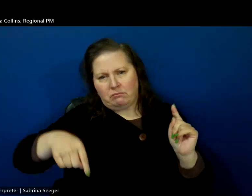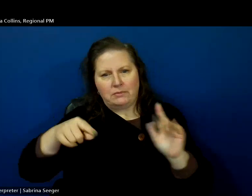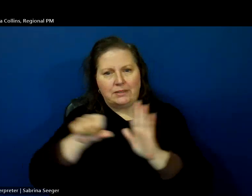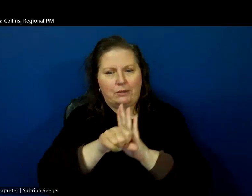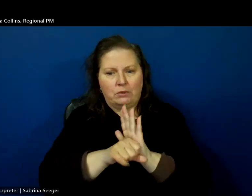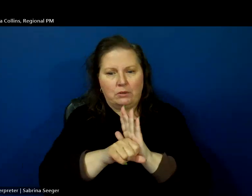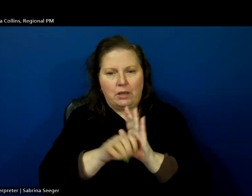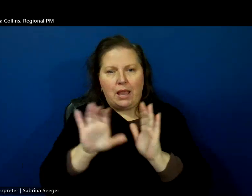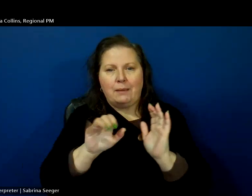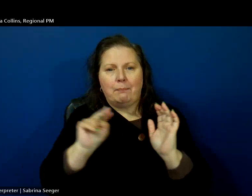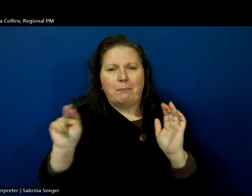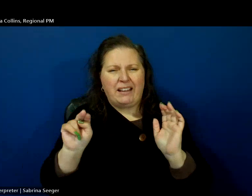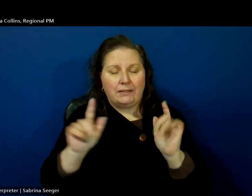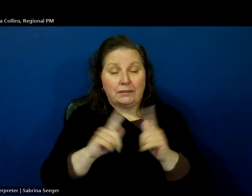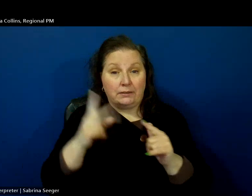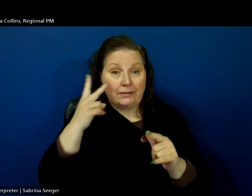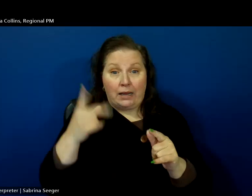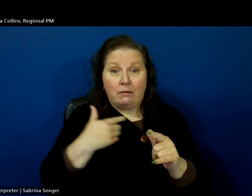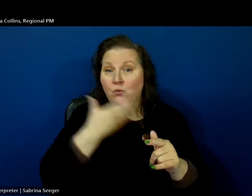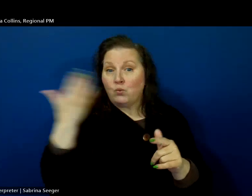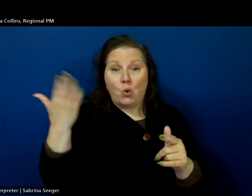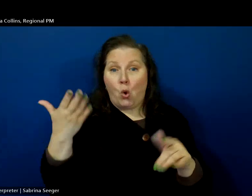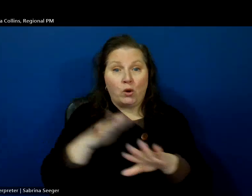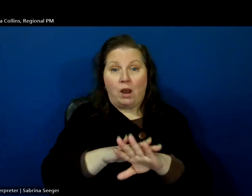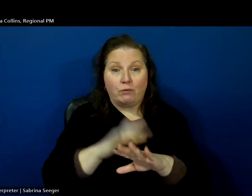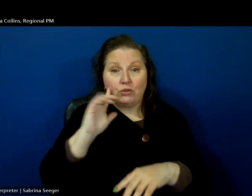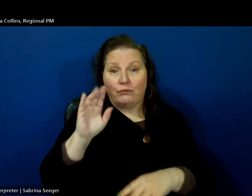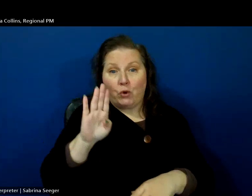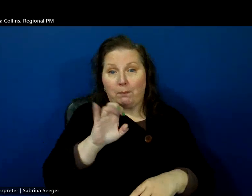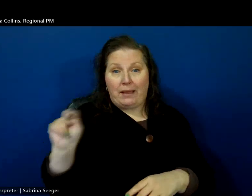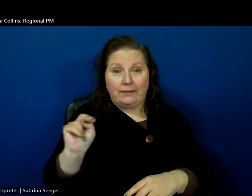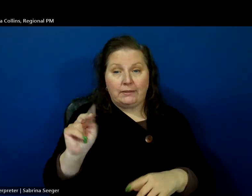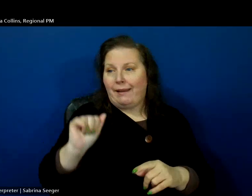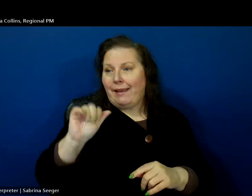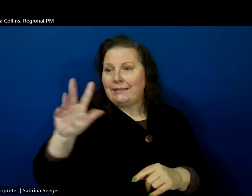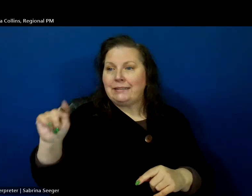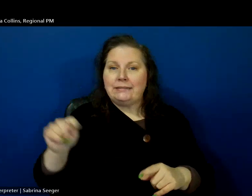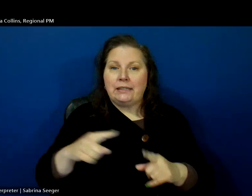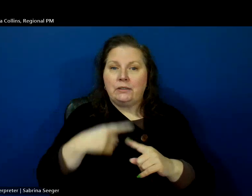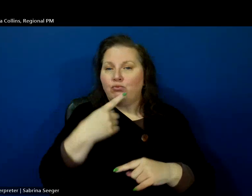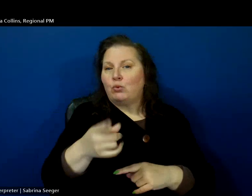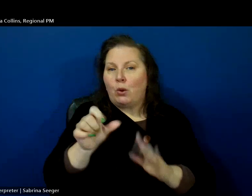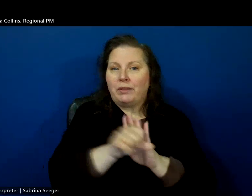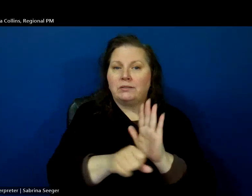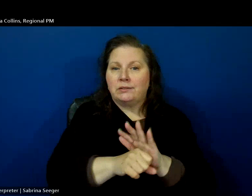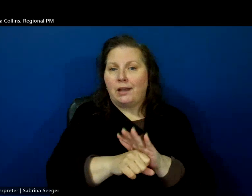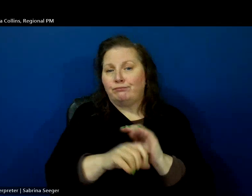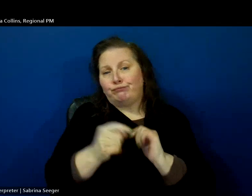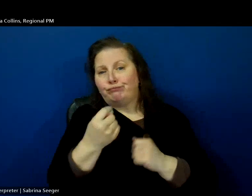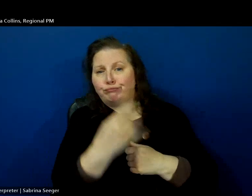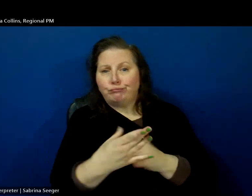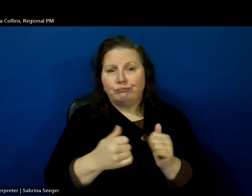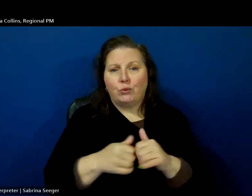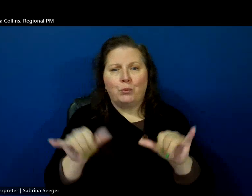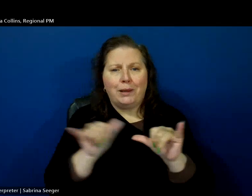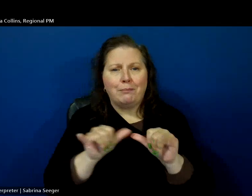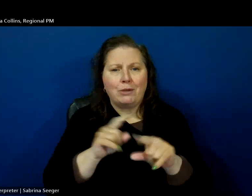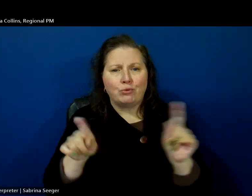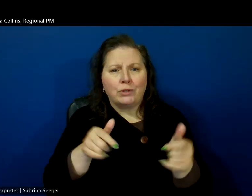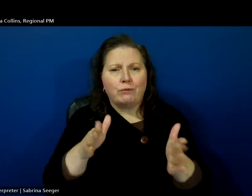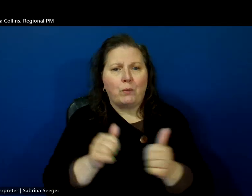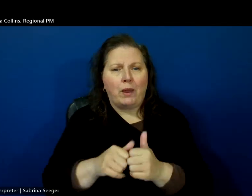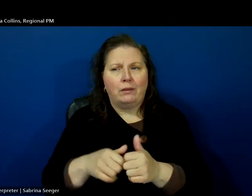in Bennington County, and the coverage wasn't there. And AT&T basically told the state, pound sand, we measure it differently. Take it